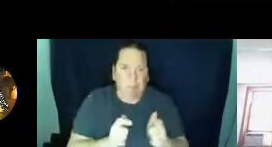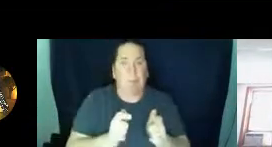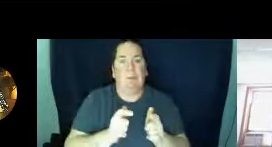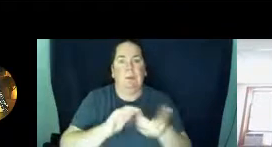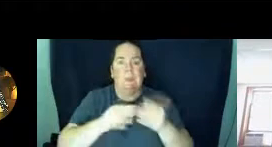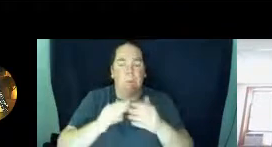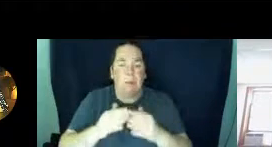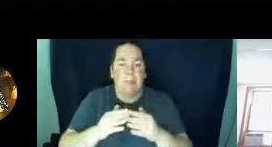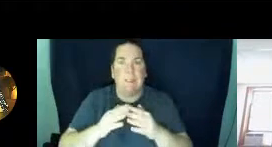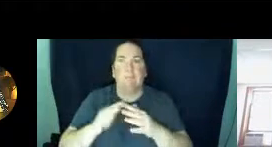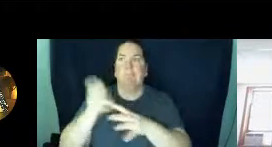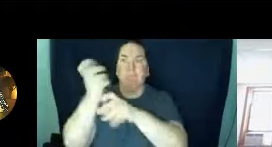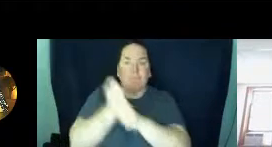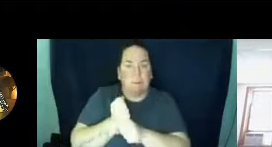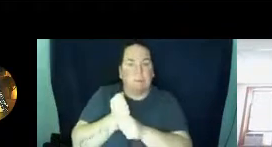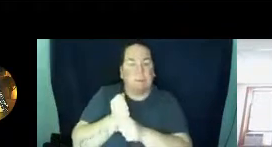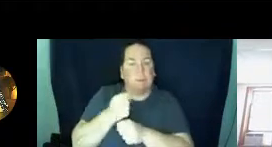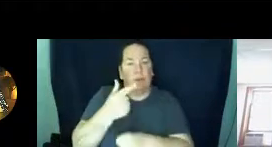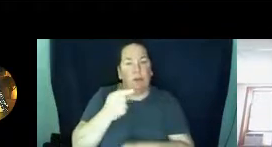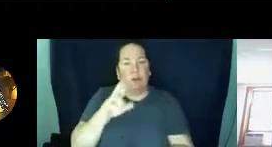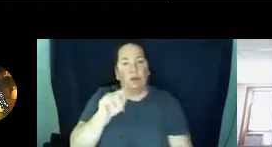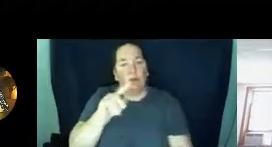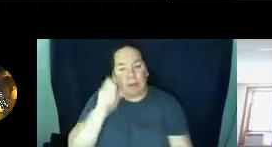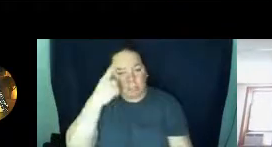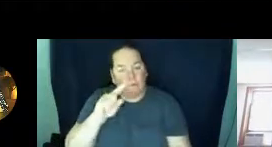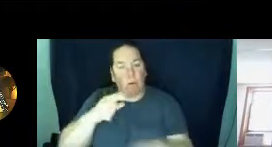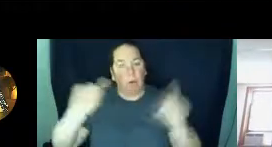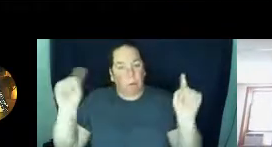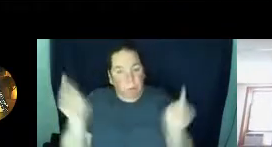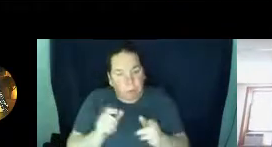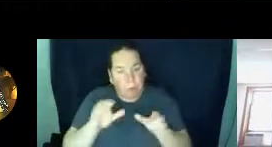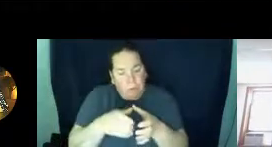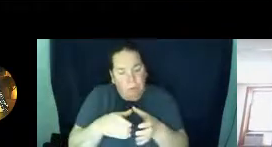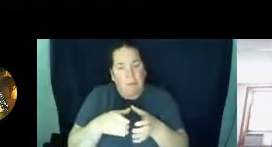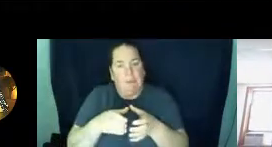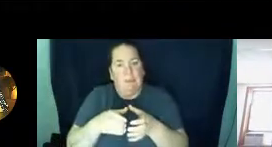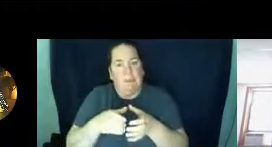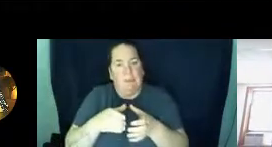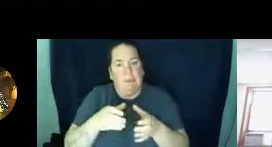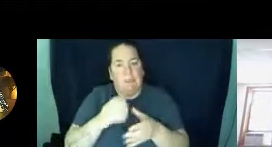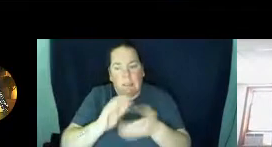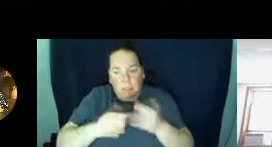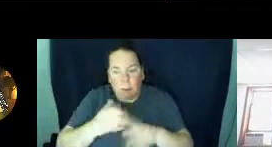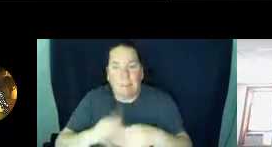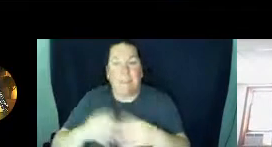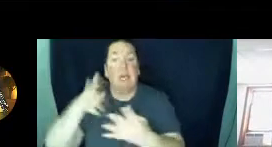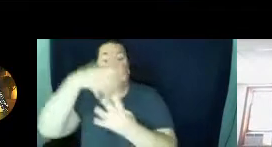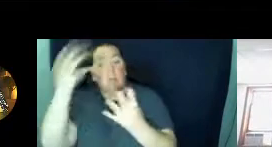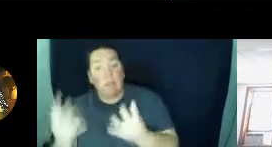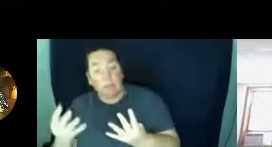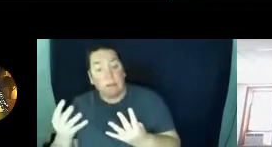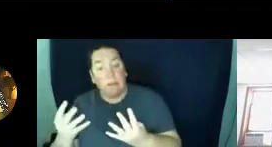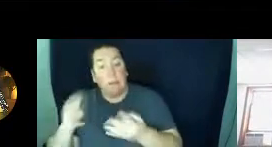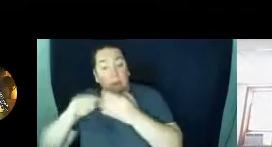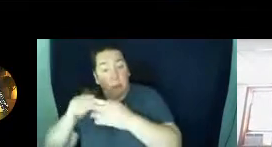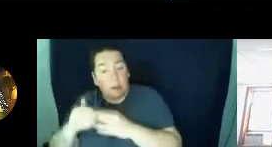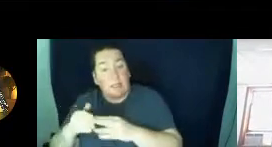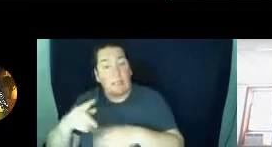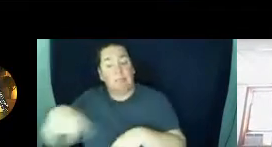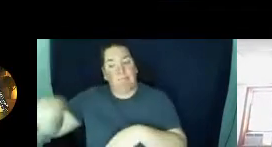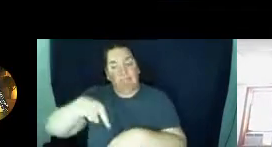communities, as well as noting too that the LGBTQ community specifically, a lot of